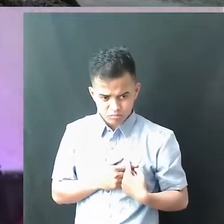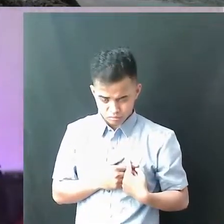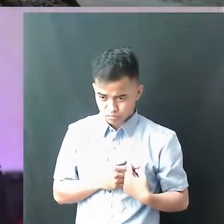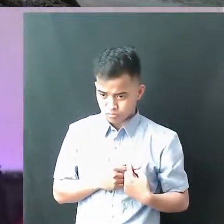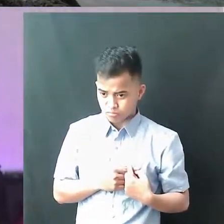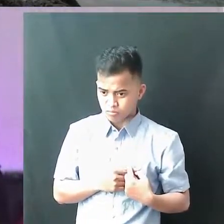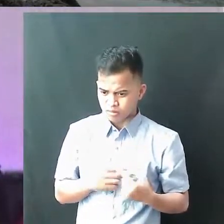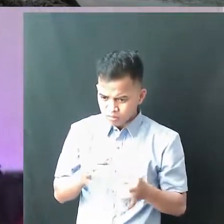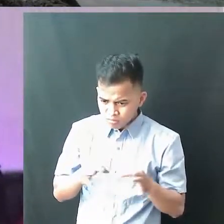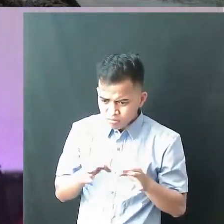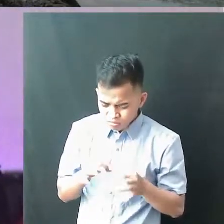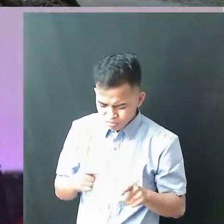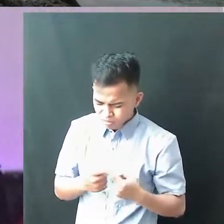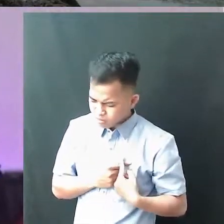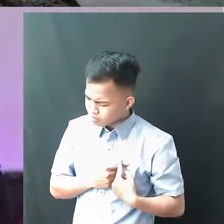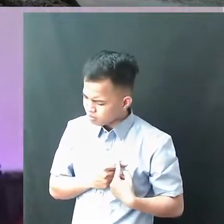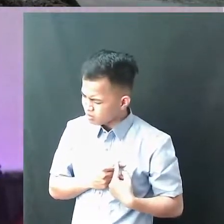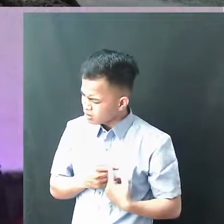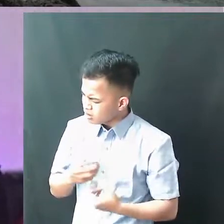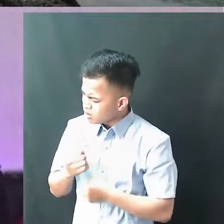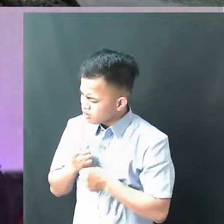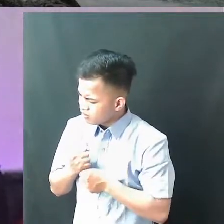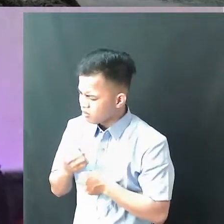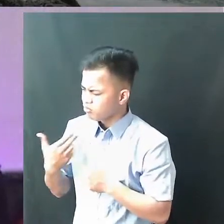Are you holding on to that?